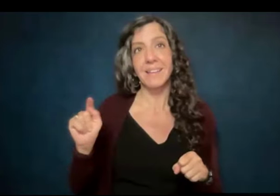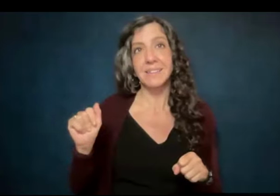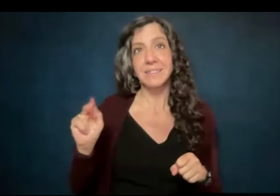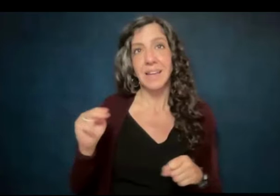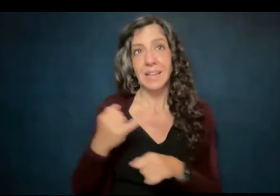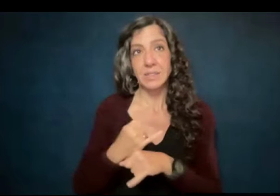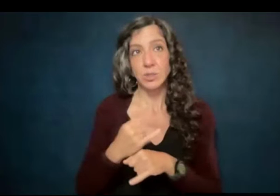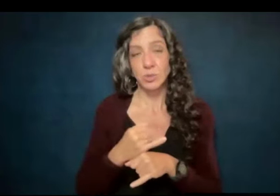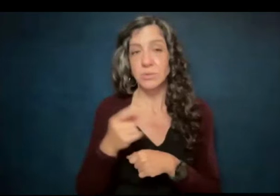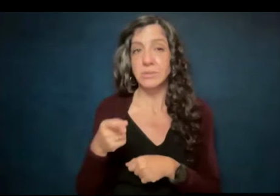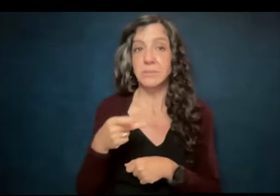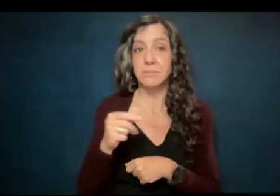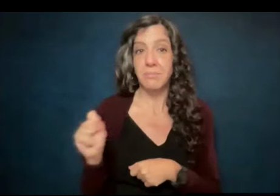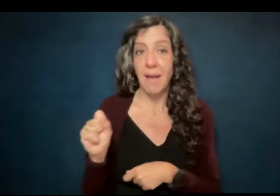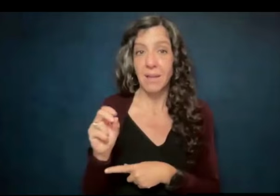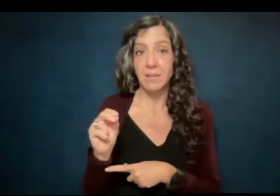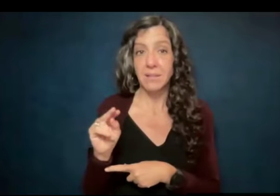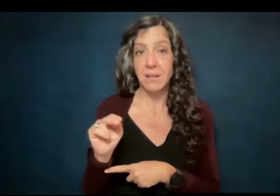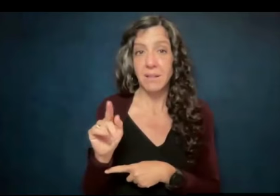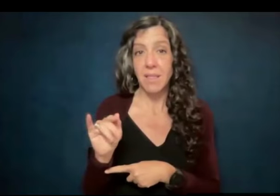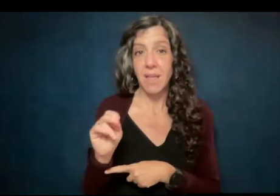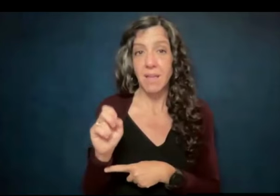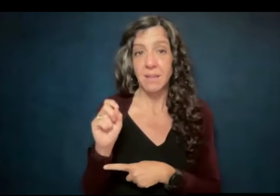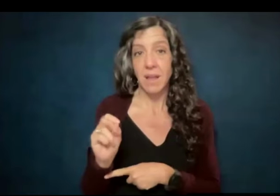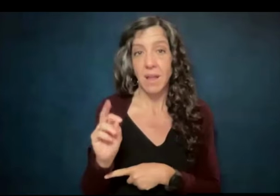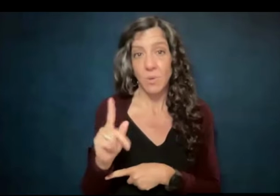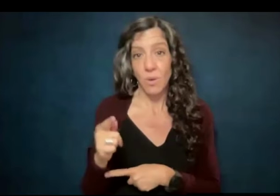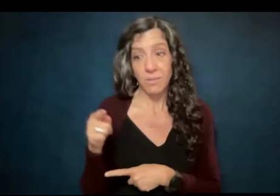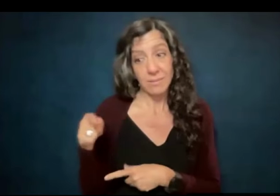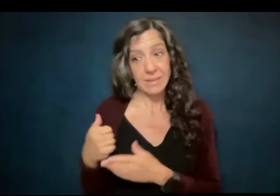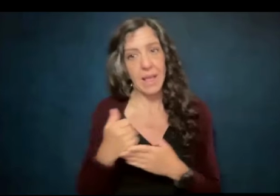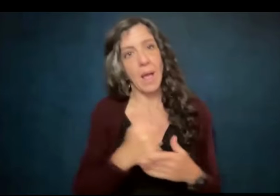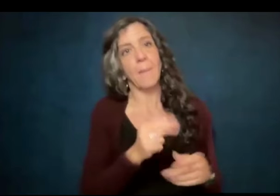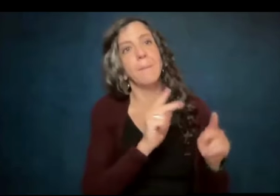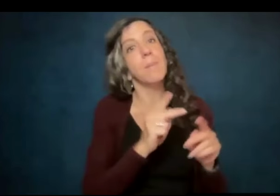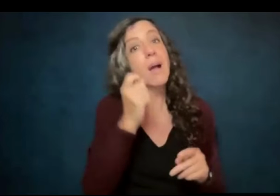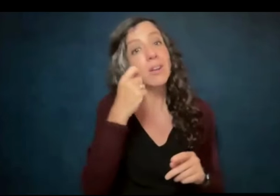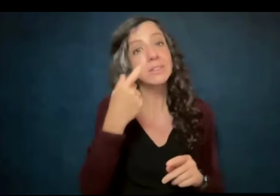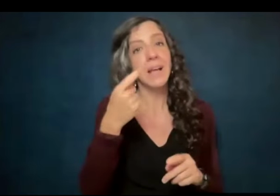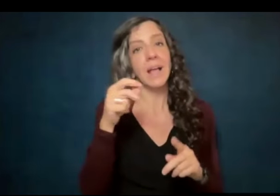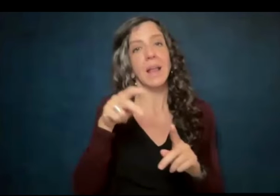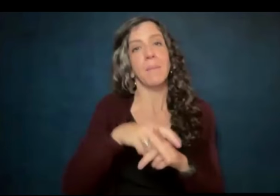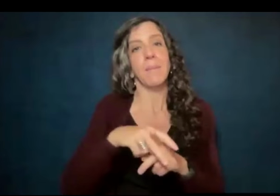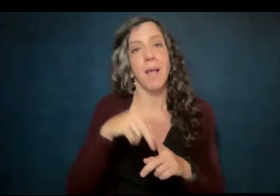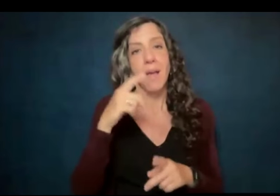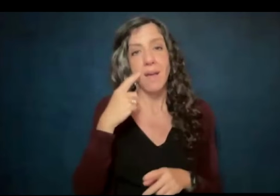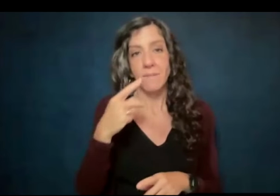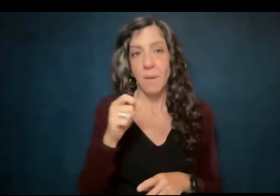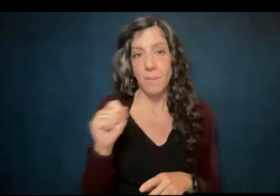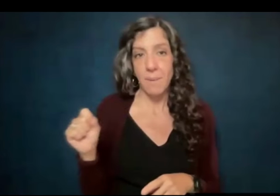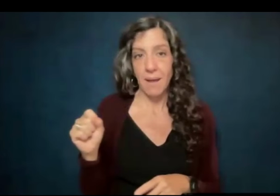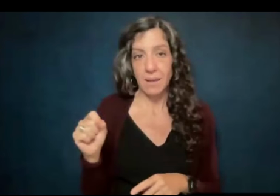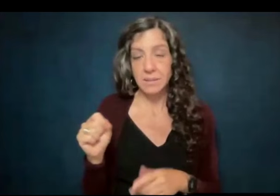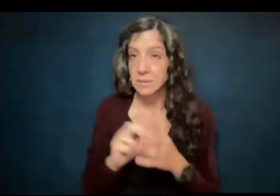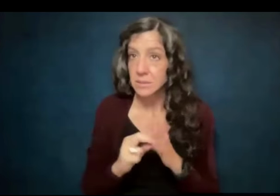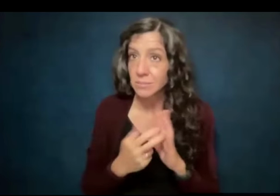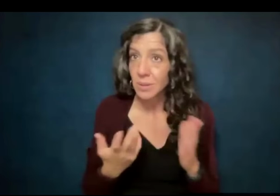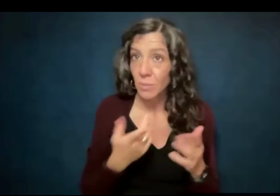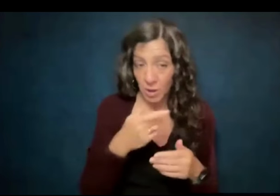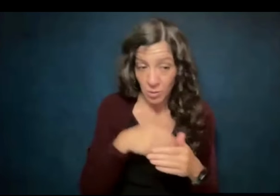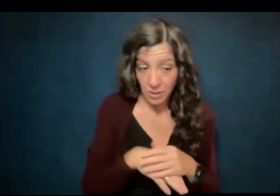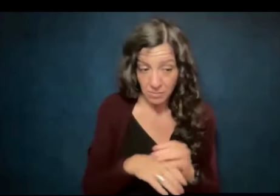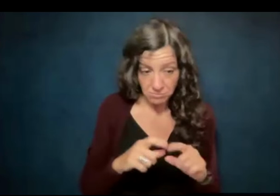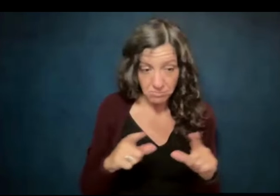it's passonline.org. It helps people understand and apply for a pass. And what I mean by that is if you go in there, you can